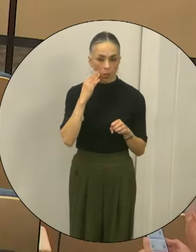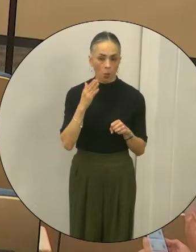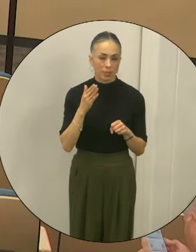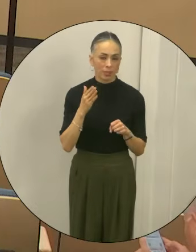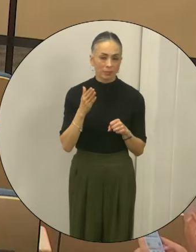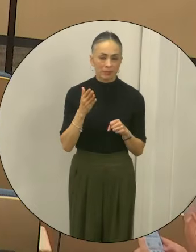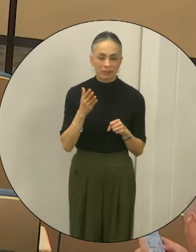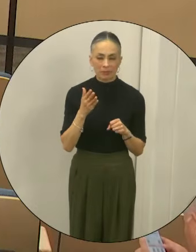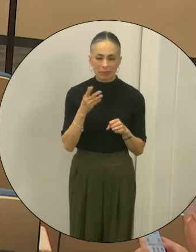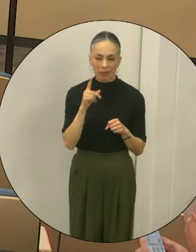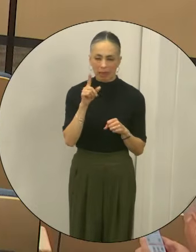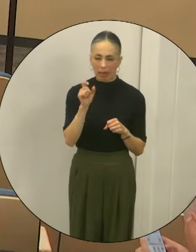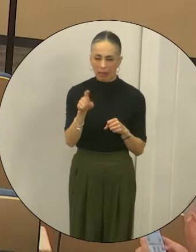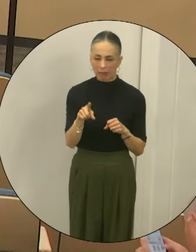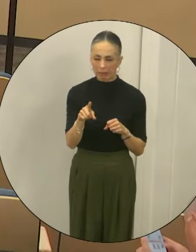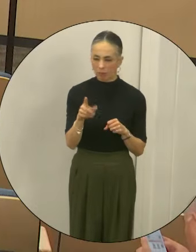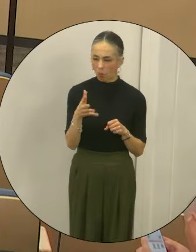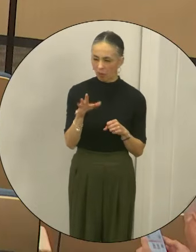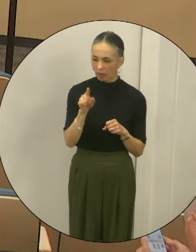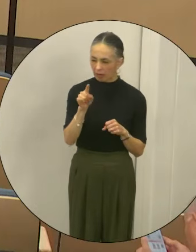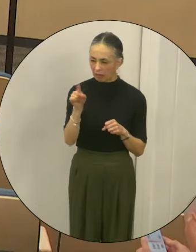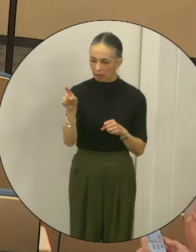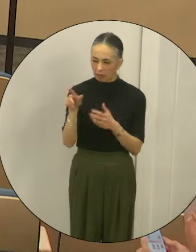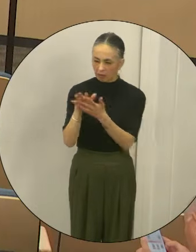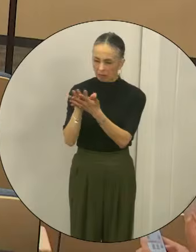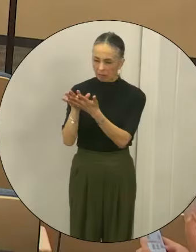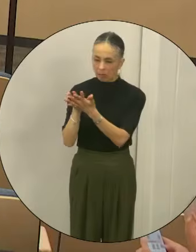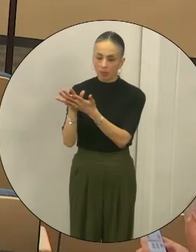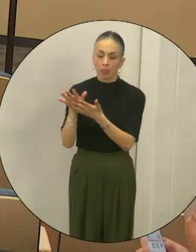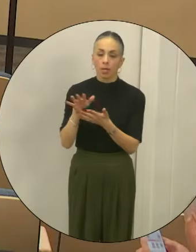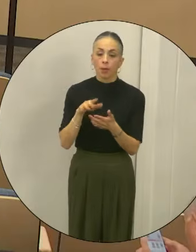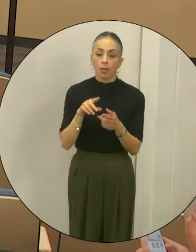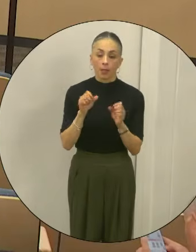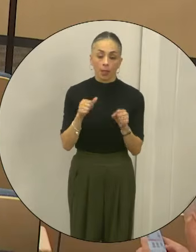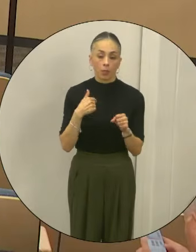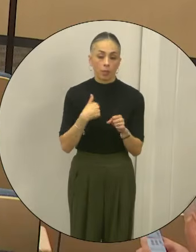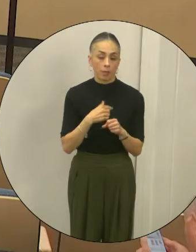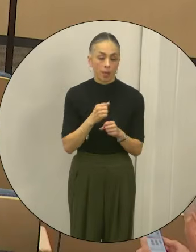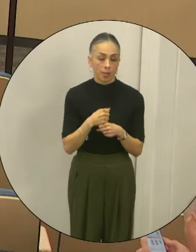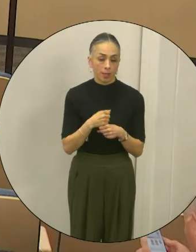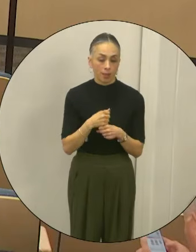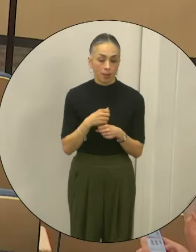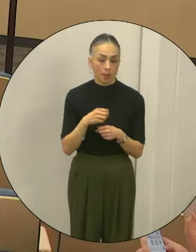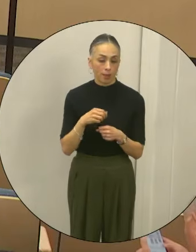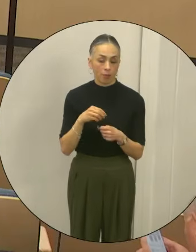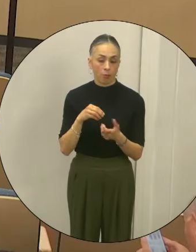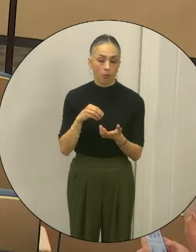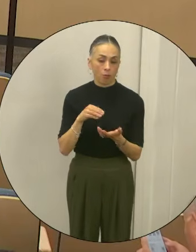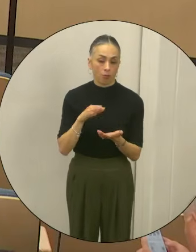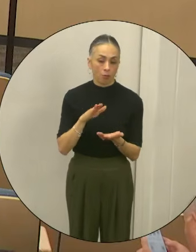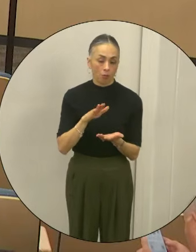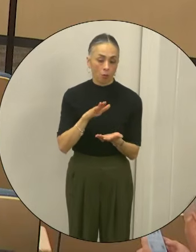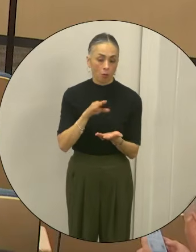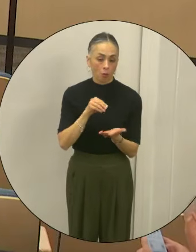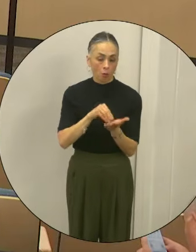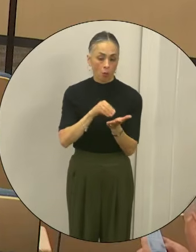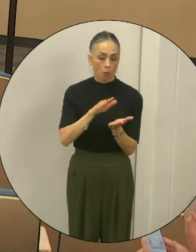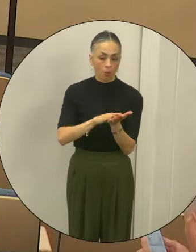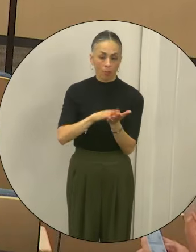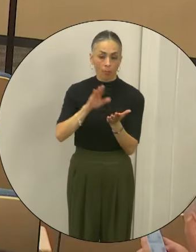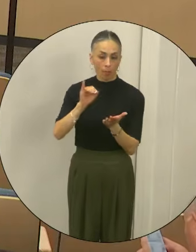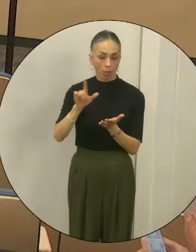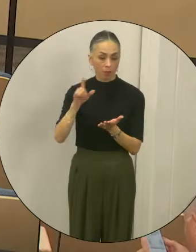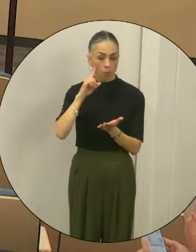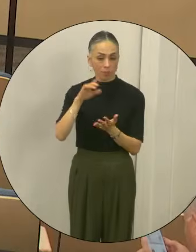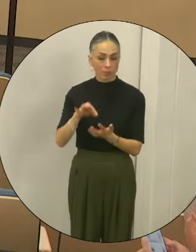been asked, but I'll be a little bit more specific, can we make this like an omnibus bill for special education because there are